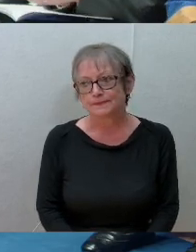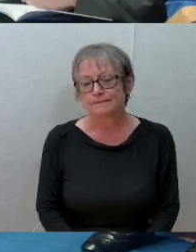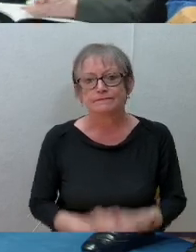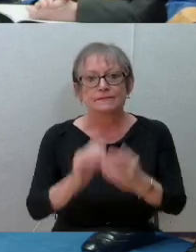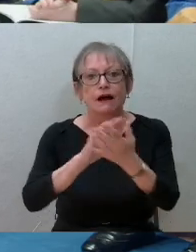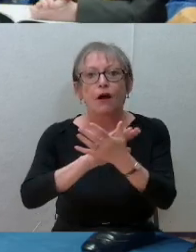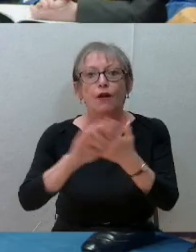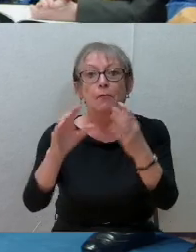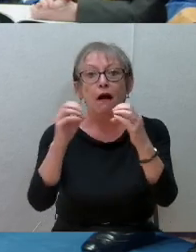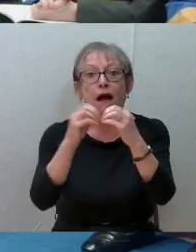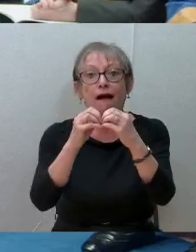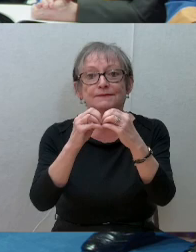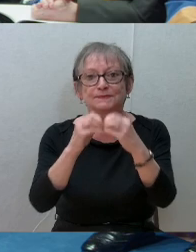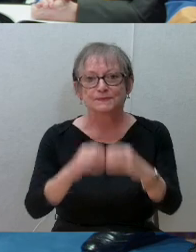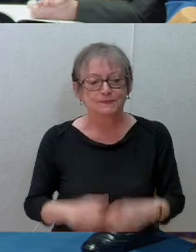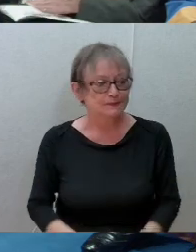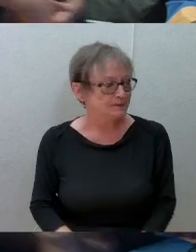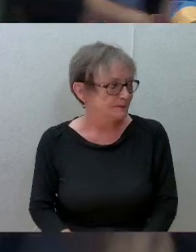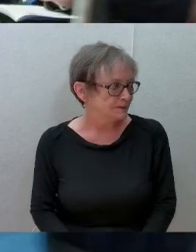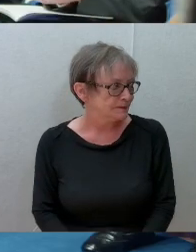Holly Barr.